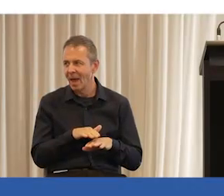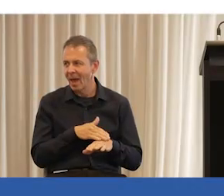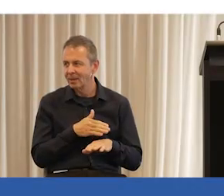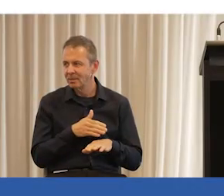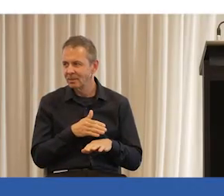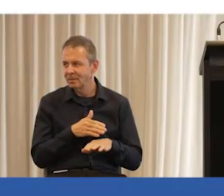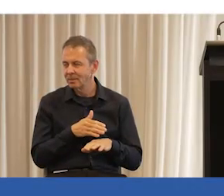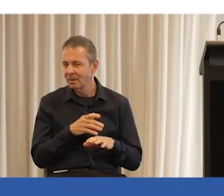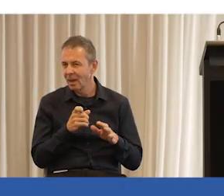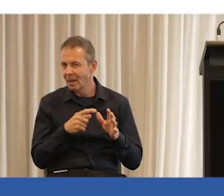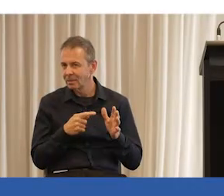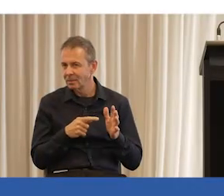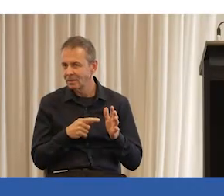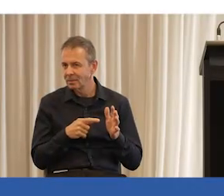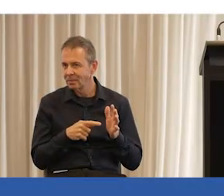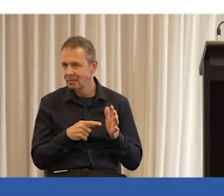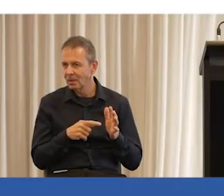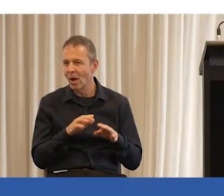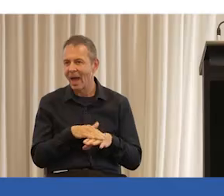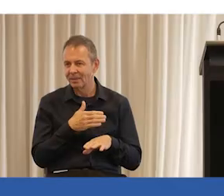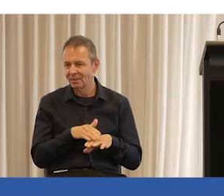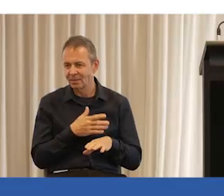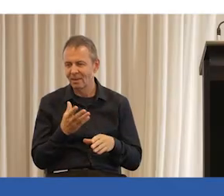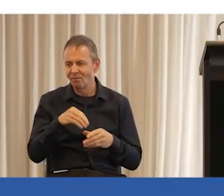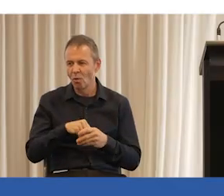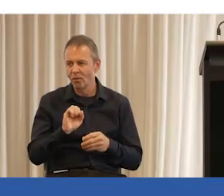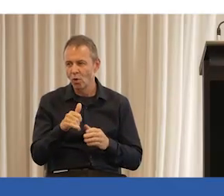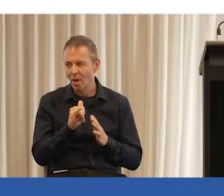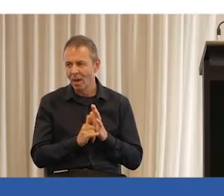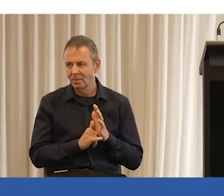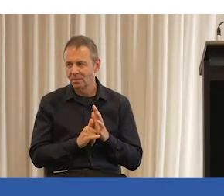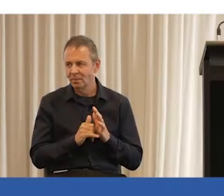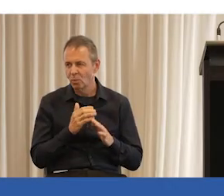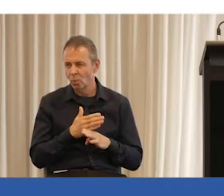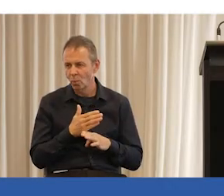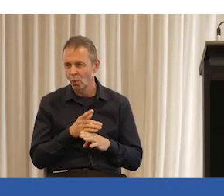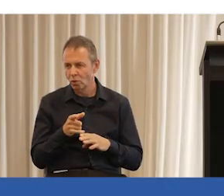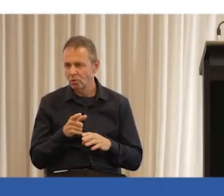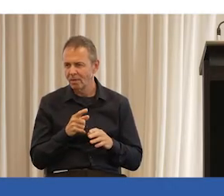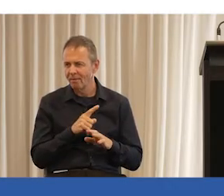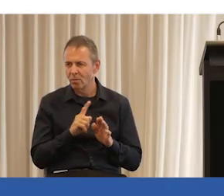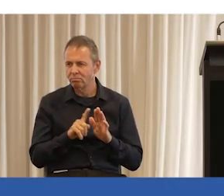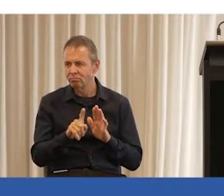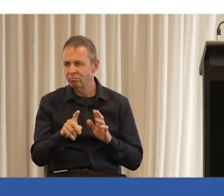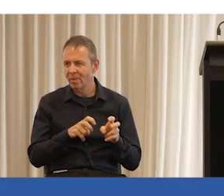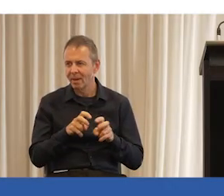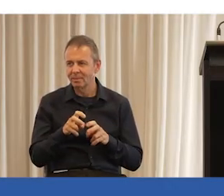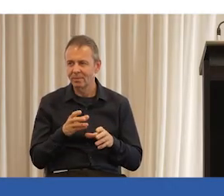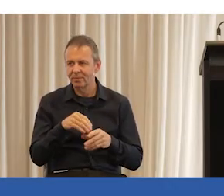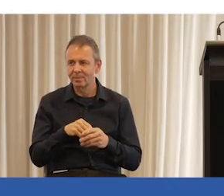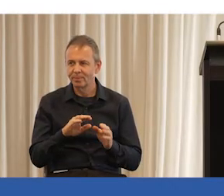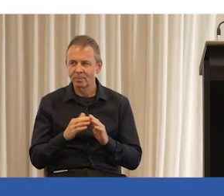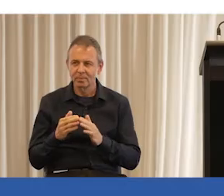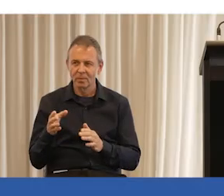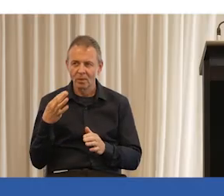world and turn up in a lot of her artworks. Nina is pretty active in community. She volunteers at our